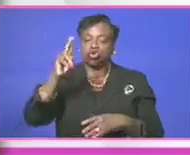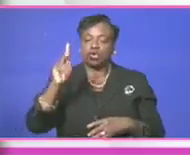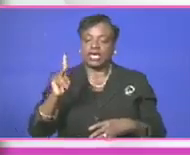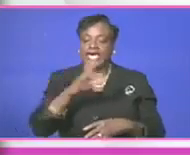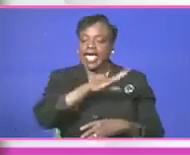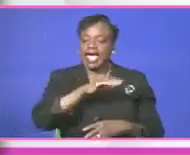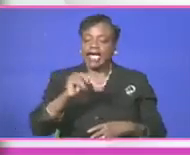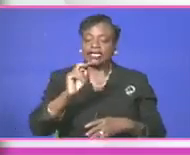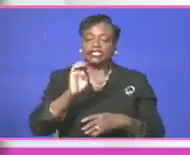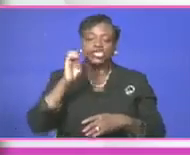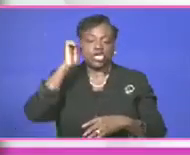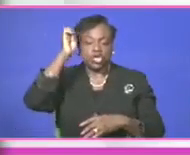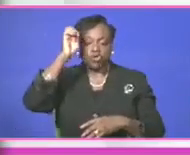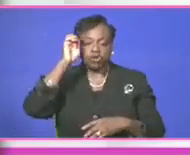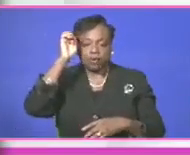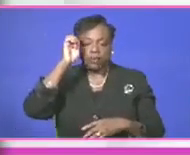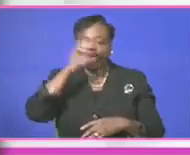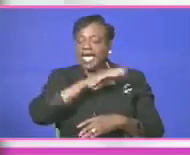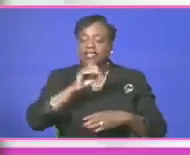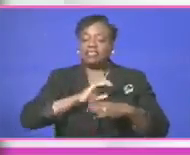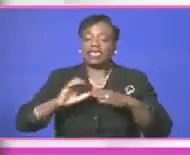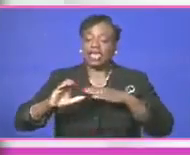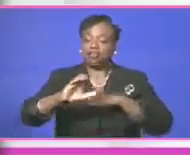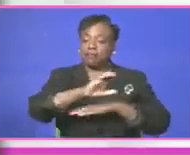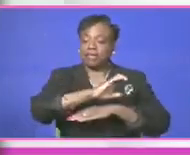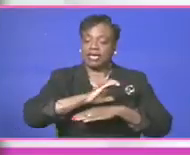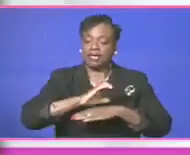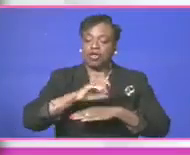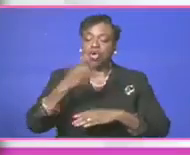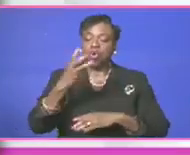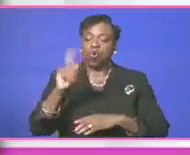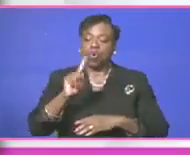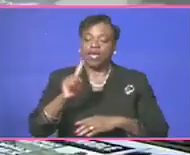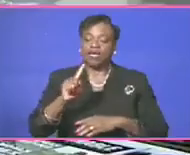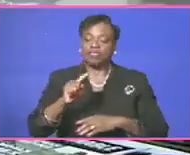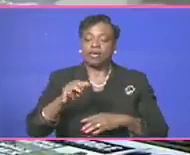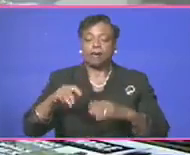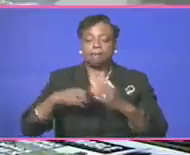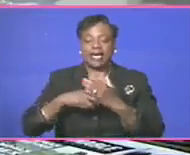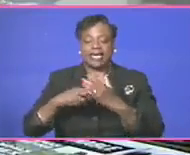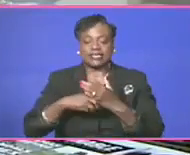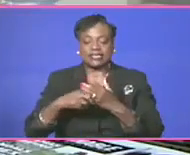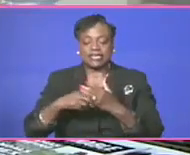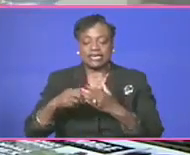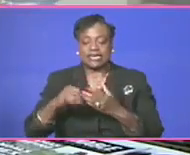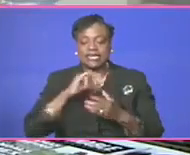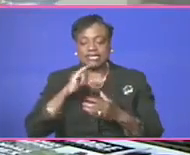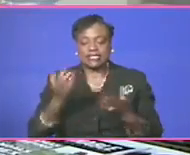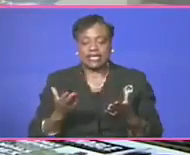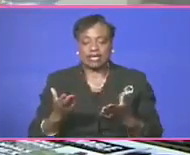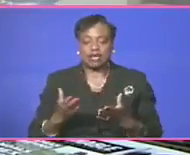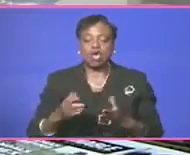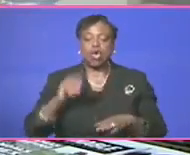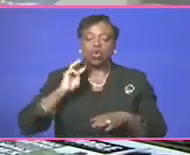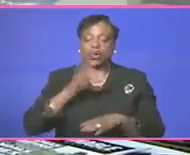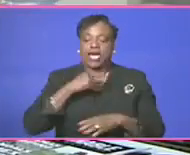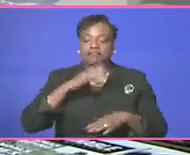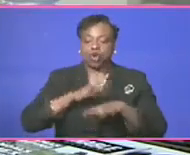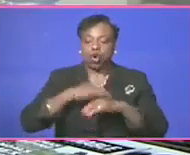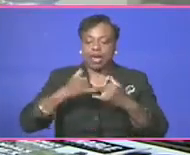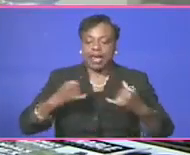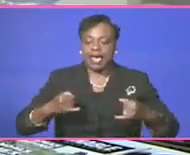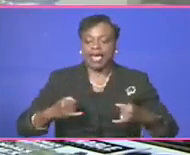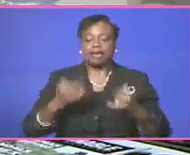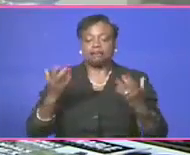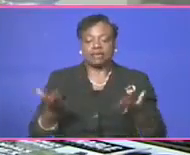where the magazine has a major impact, widening their opportunities for increased business. They have a heavy online presence, both print